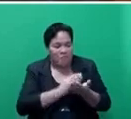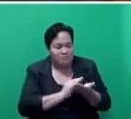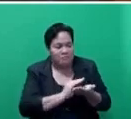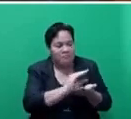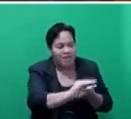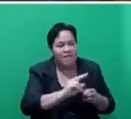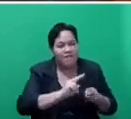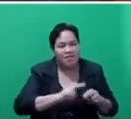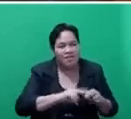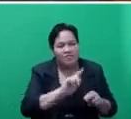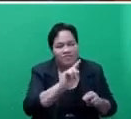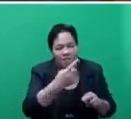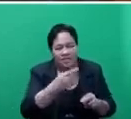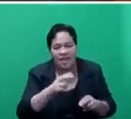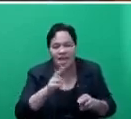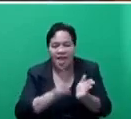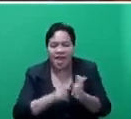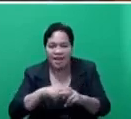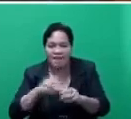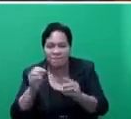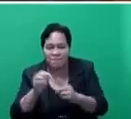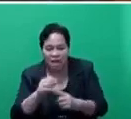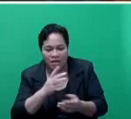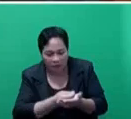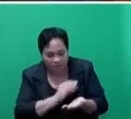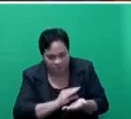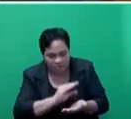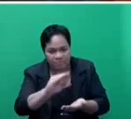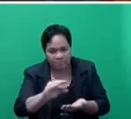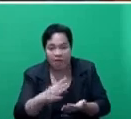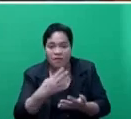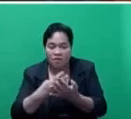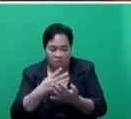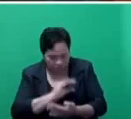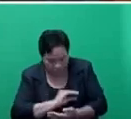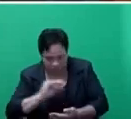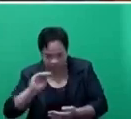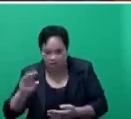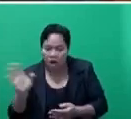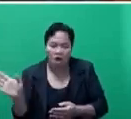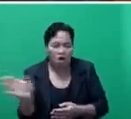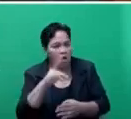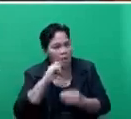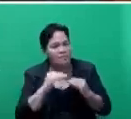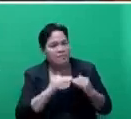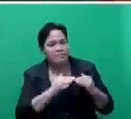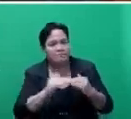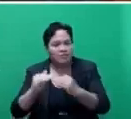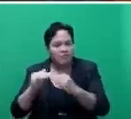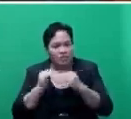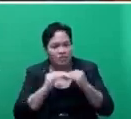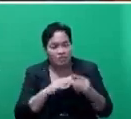We'll give a sum of money to NFP and a sum of money to SODAPA. We will treat everyone equally. The people